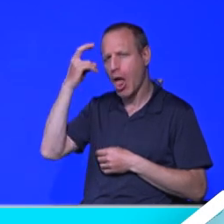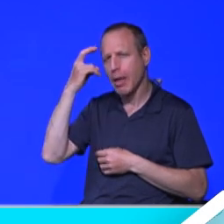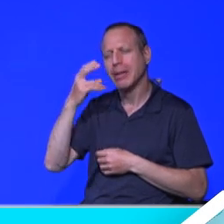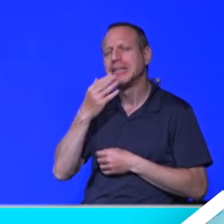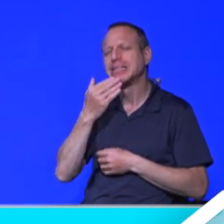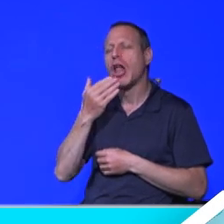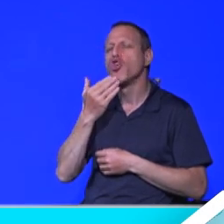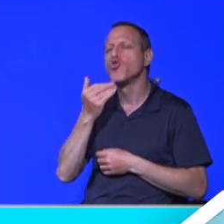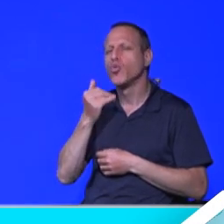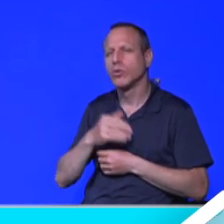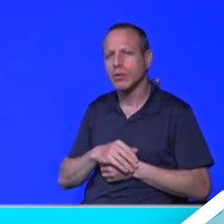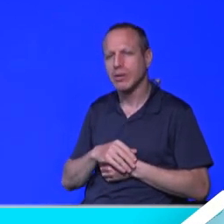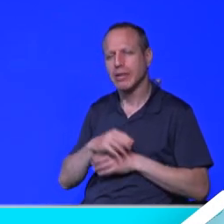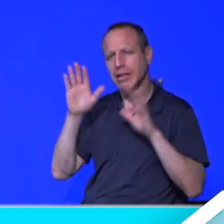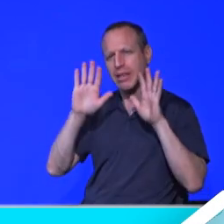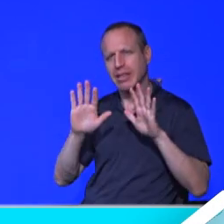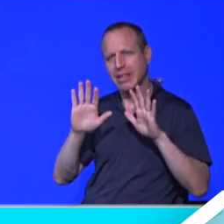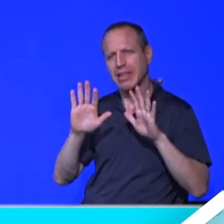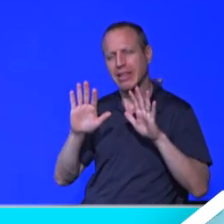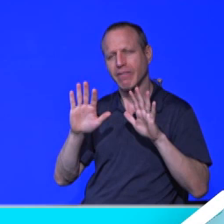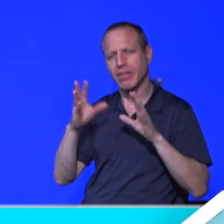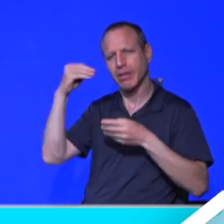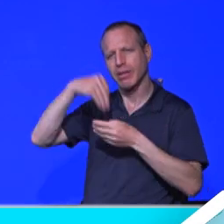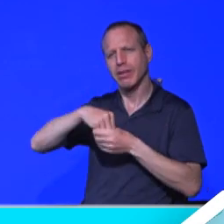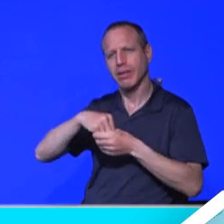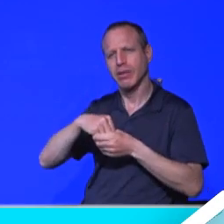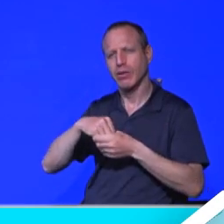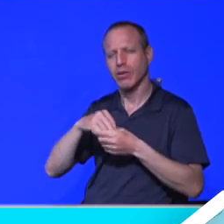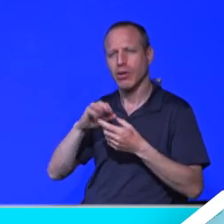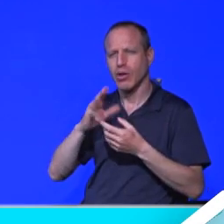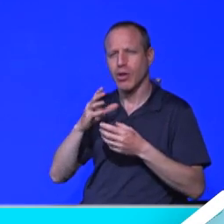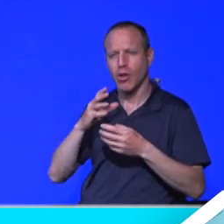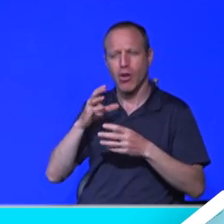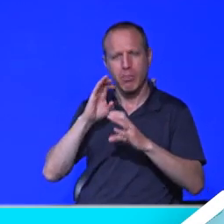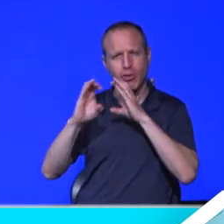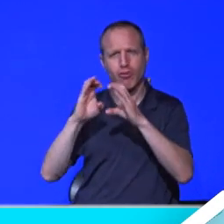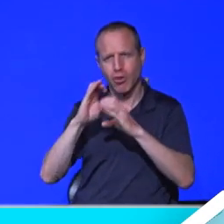Jewish TV station or something? Or any media?